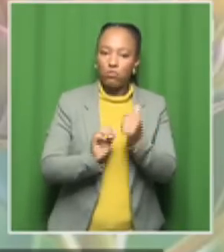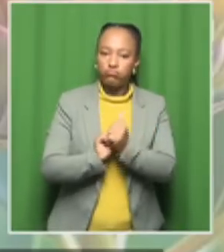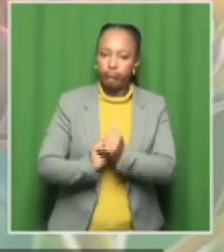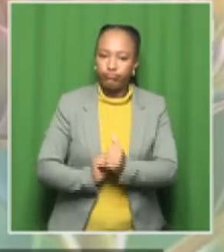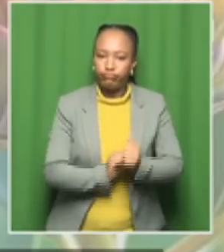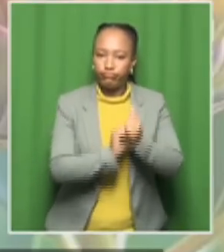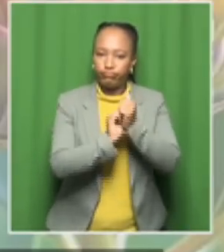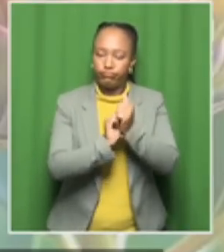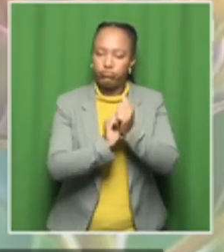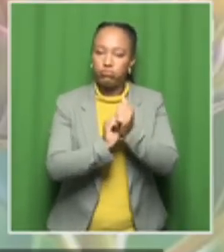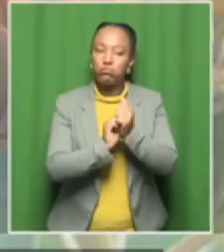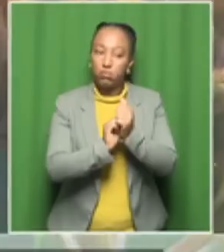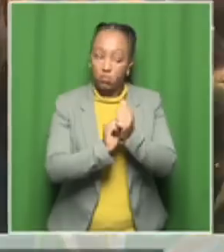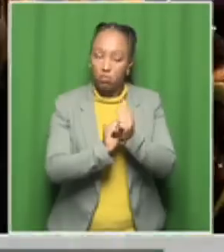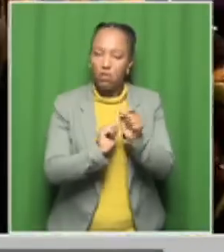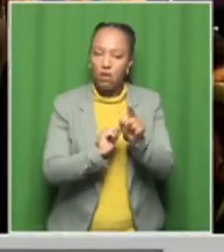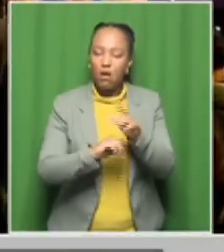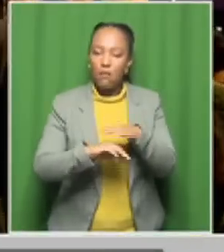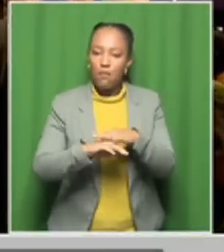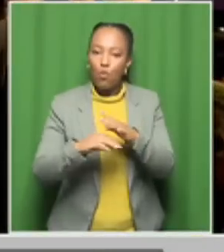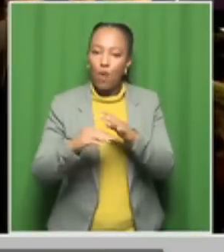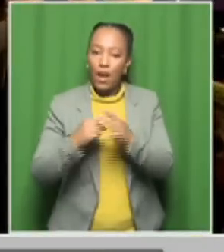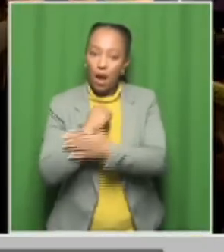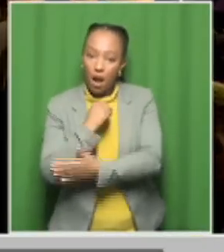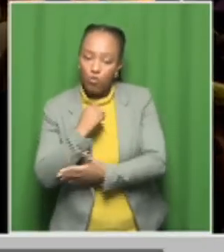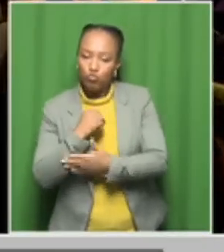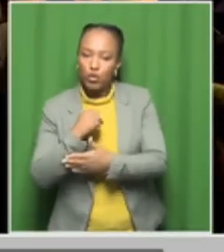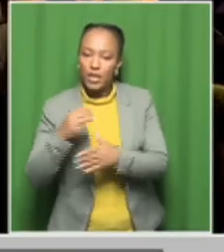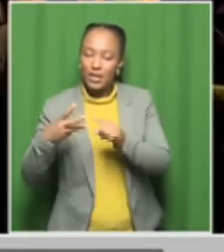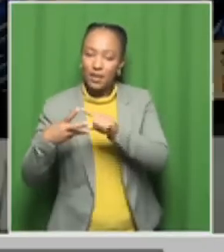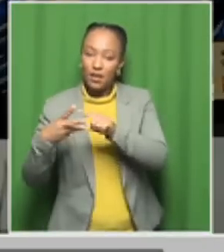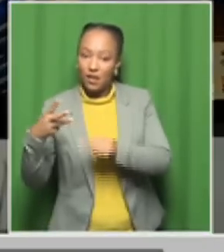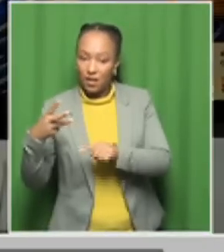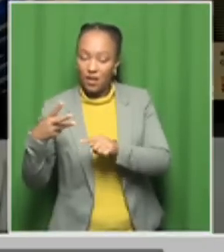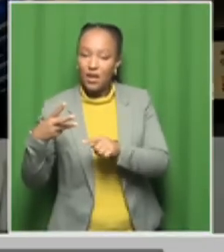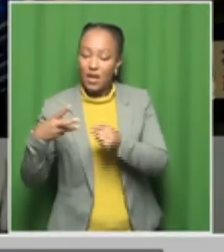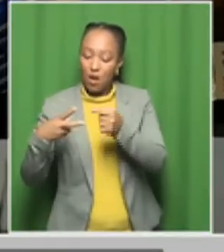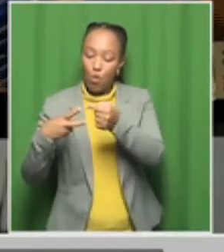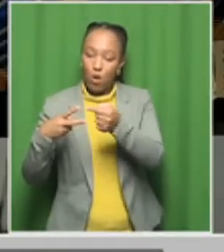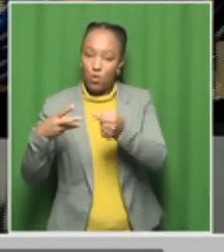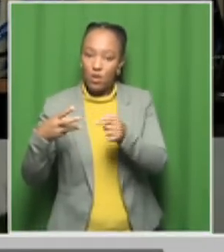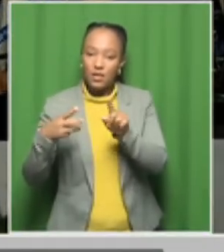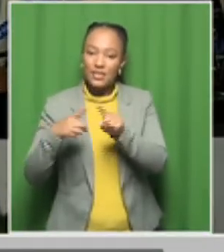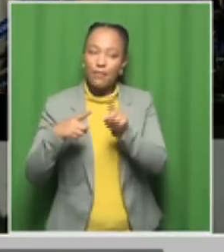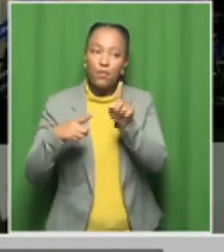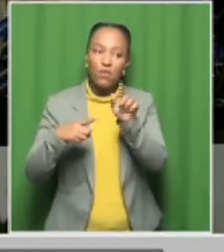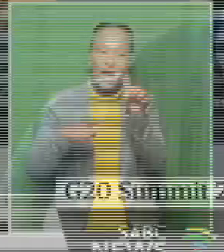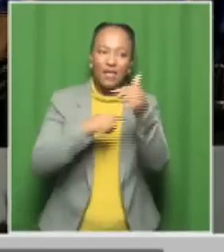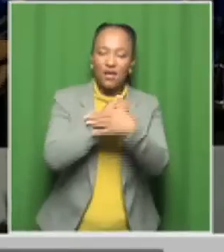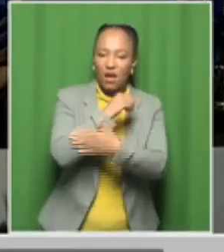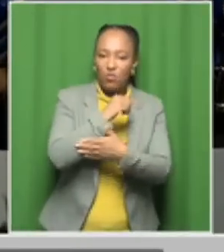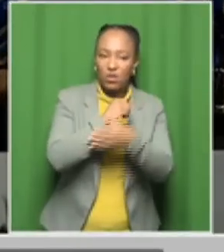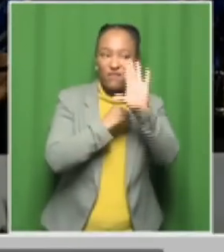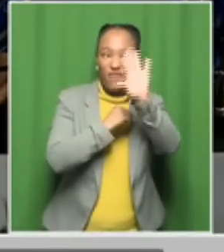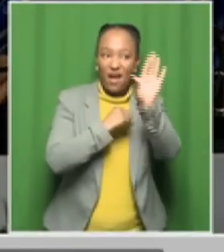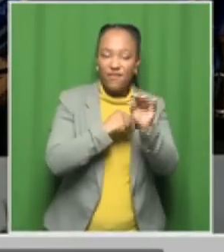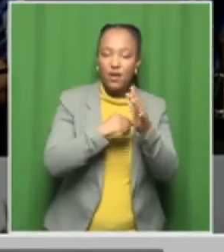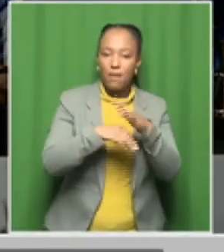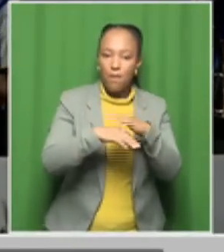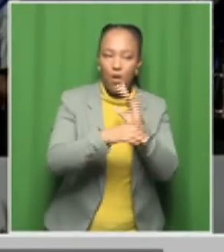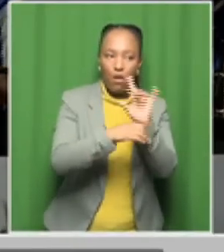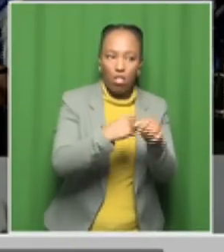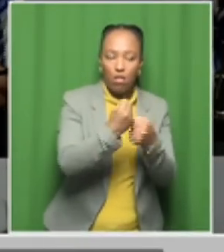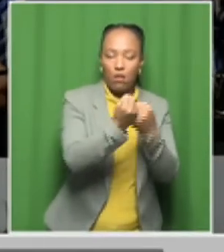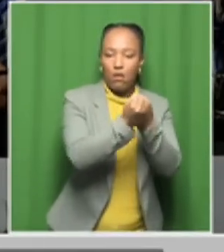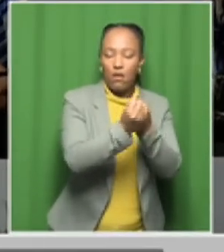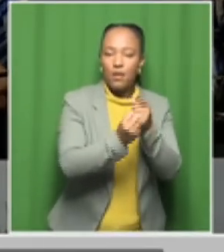also extending support as the 3 countries, extending support to other countries in the African continent, in Latin America,